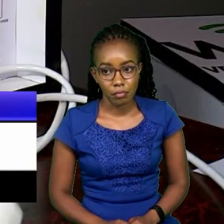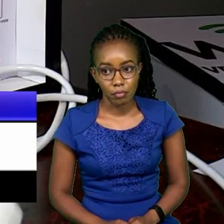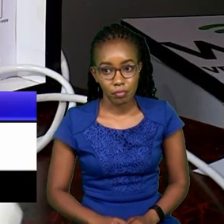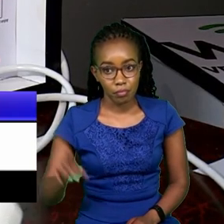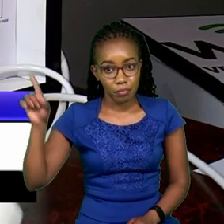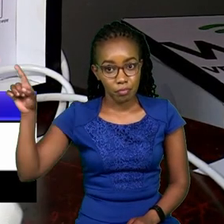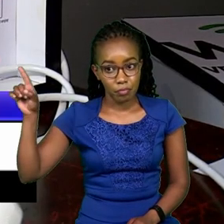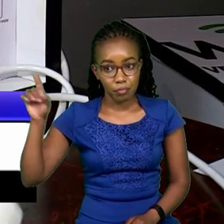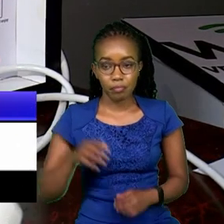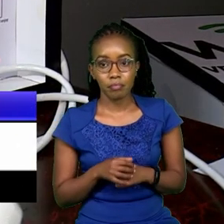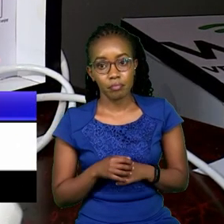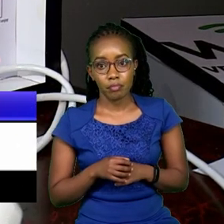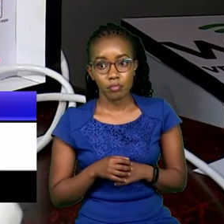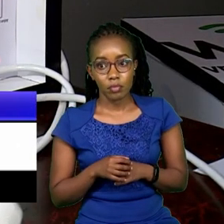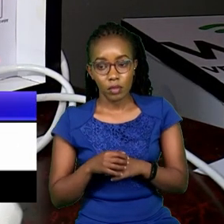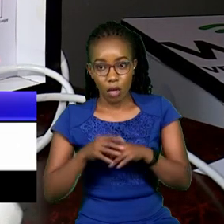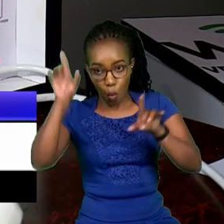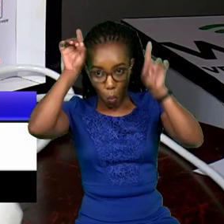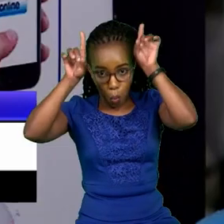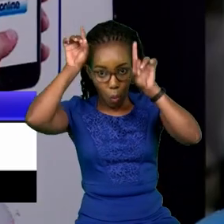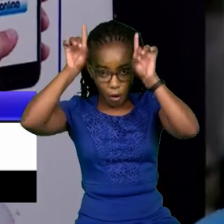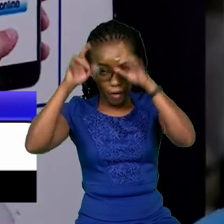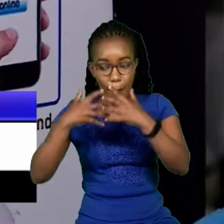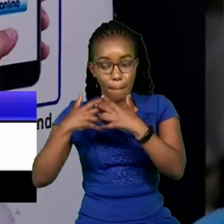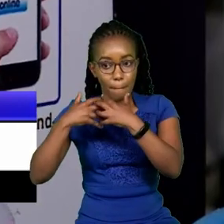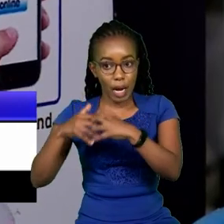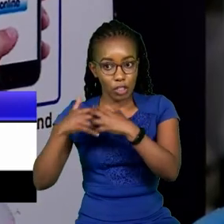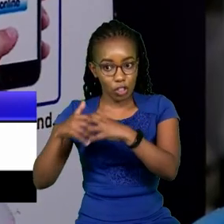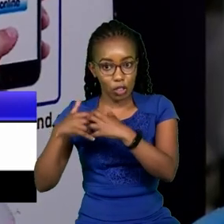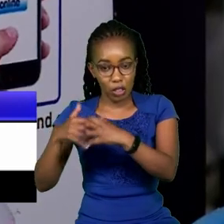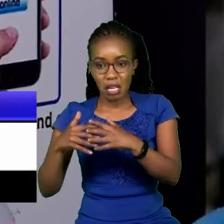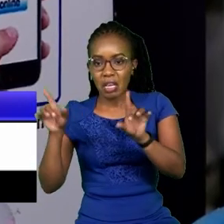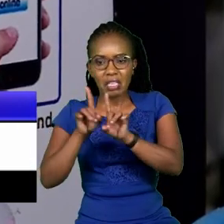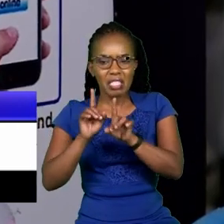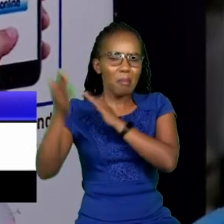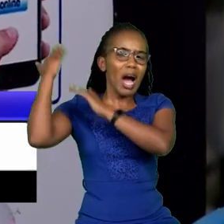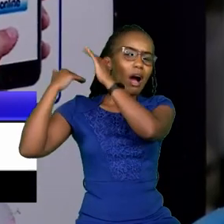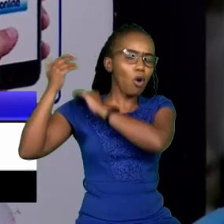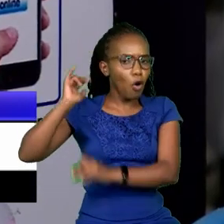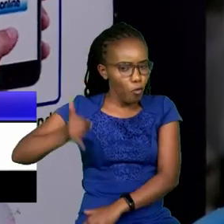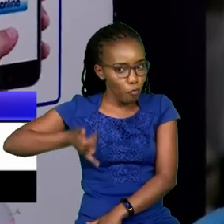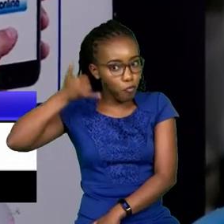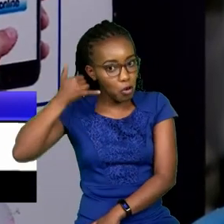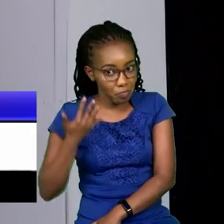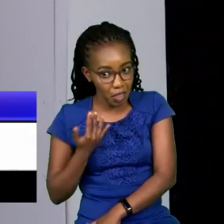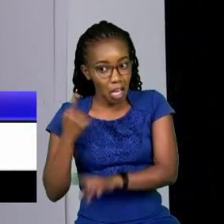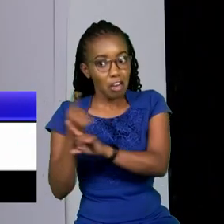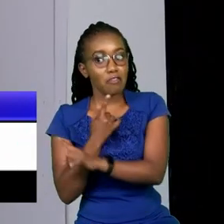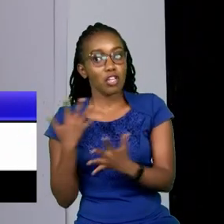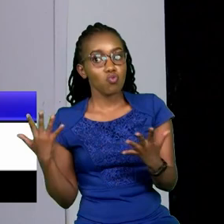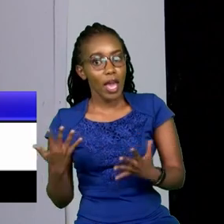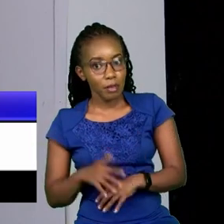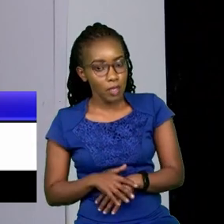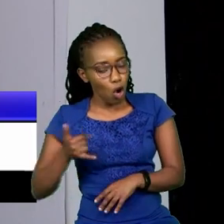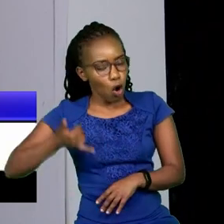This invention, a Wi-Fi vending machine, works just like the old telephone booths. The difference being, instead